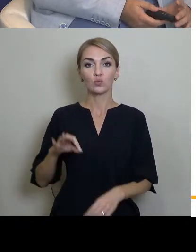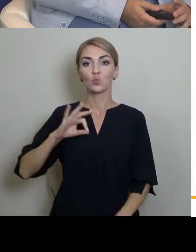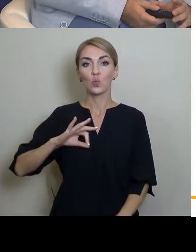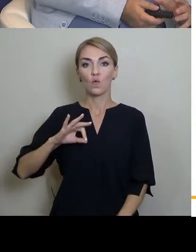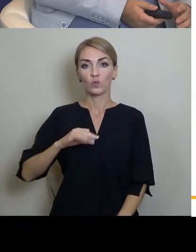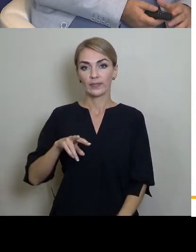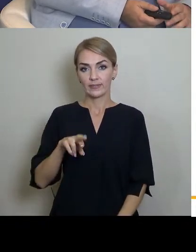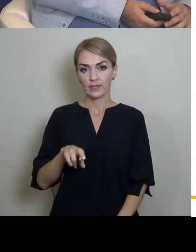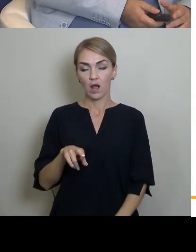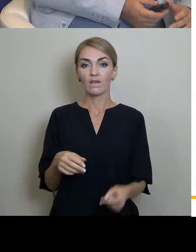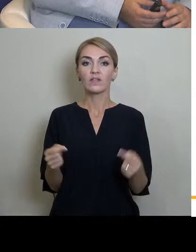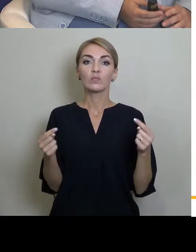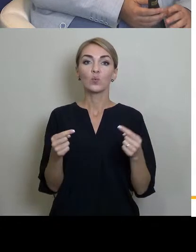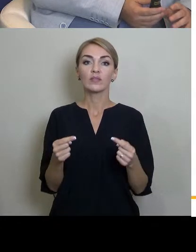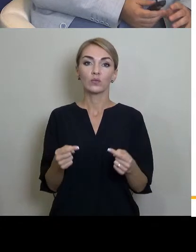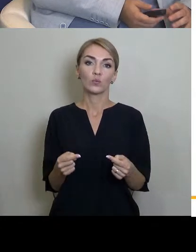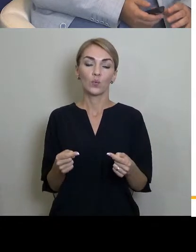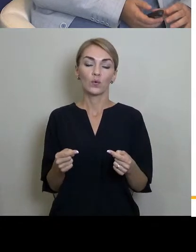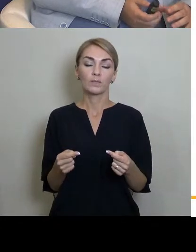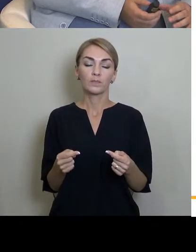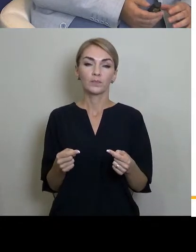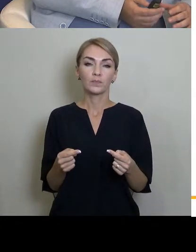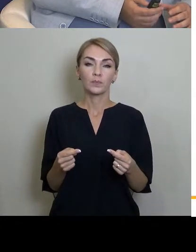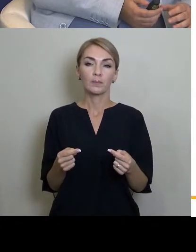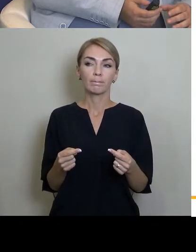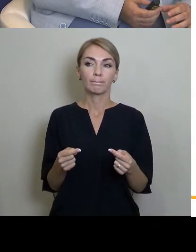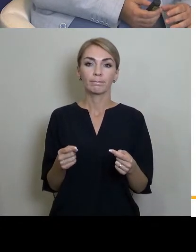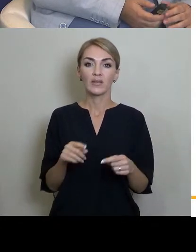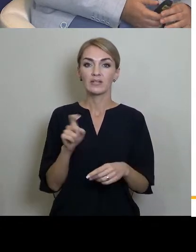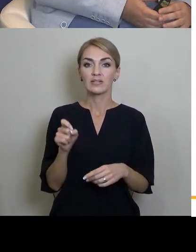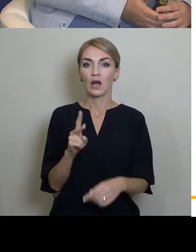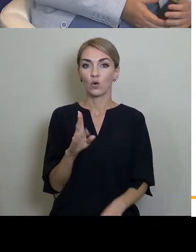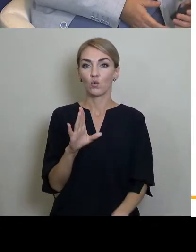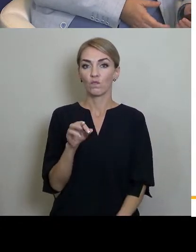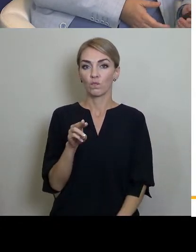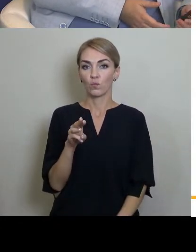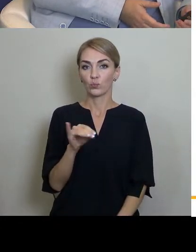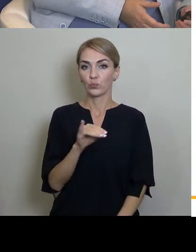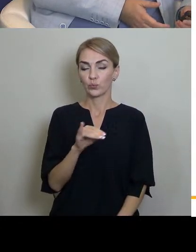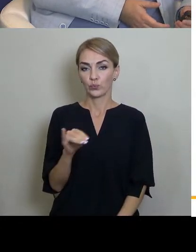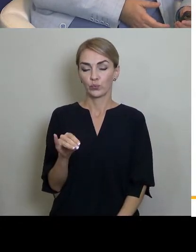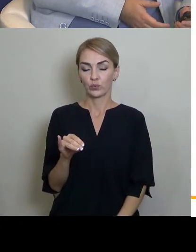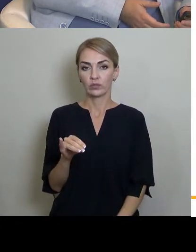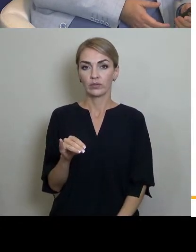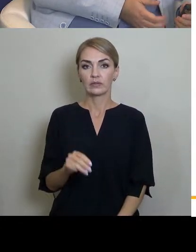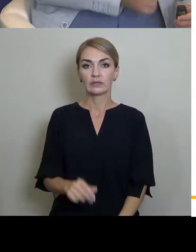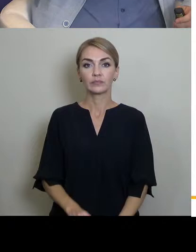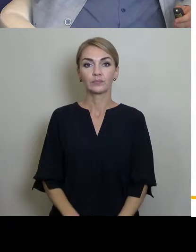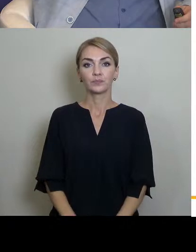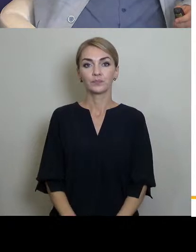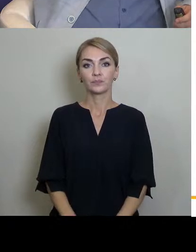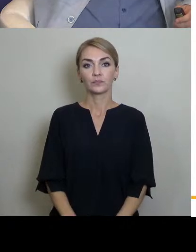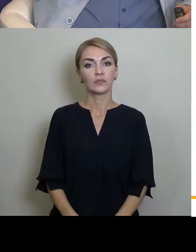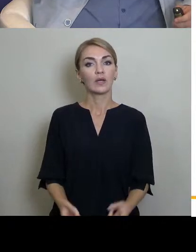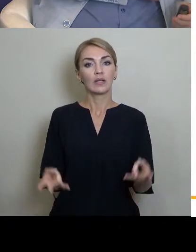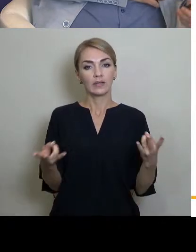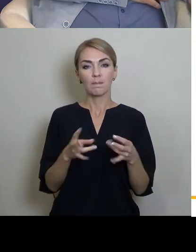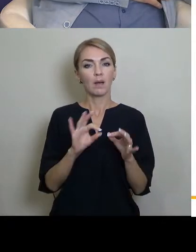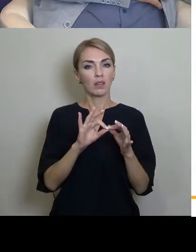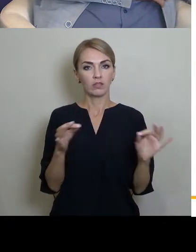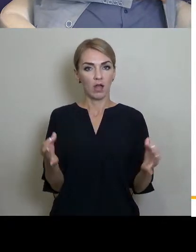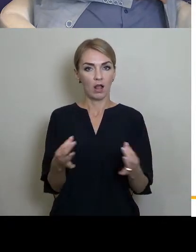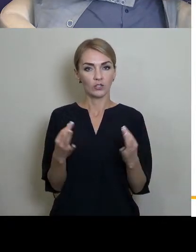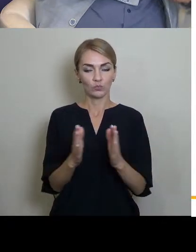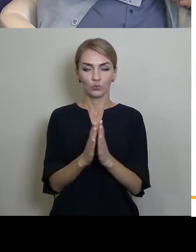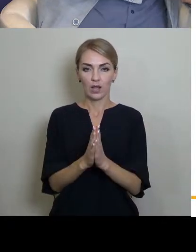the mandates. But the mechanism is using the Hayes quota.